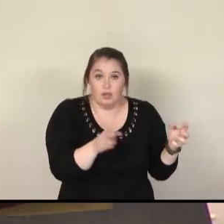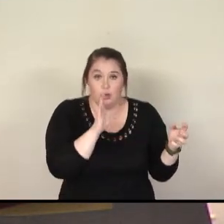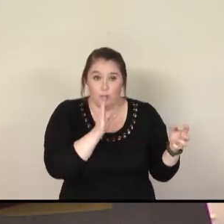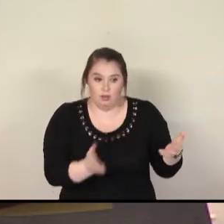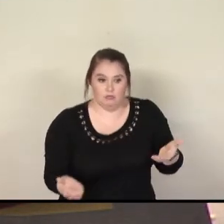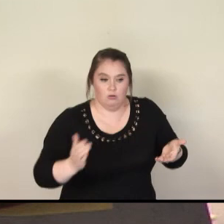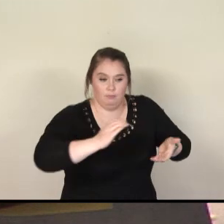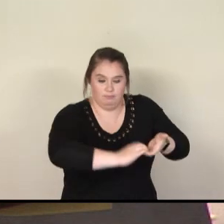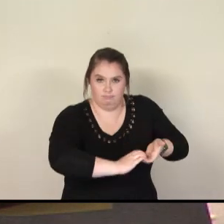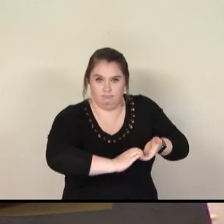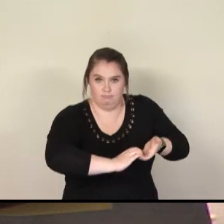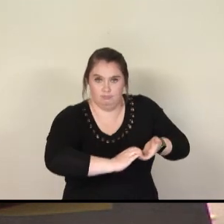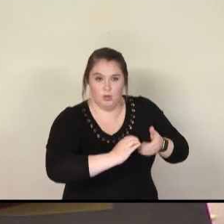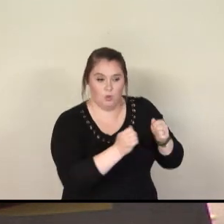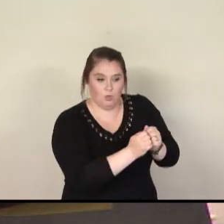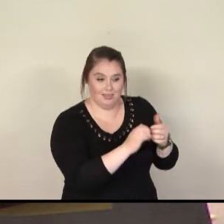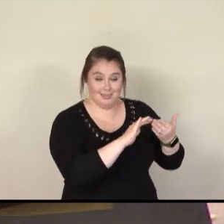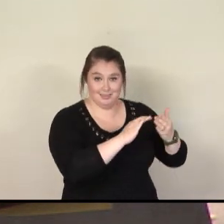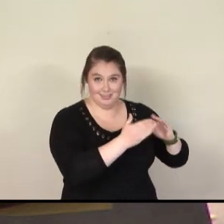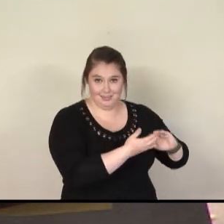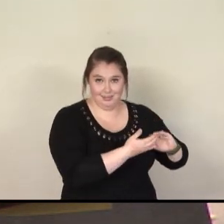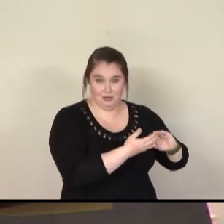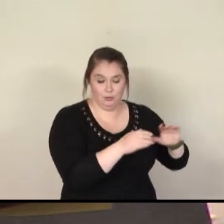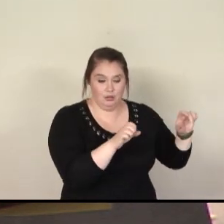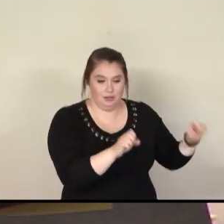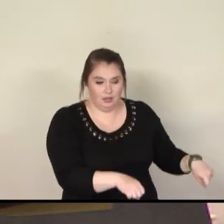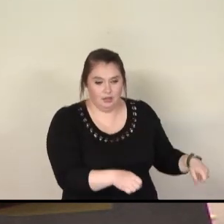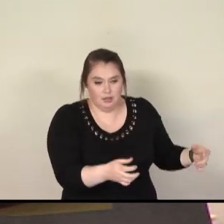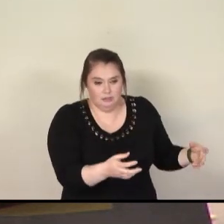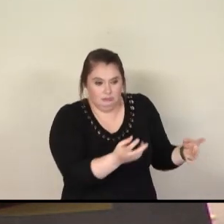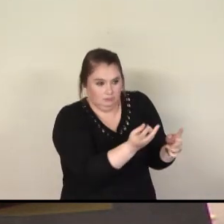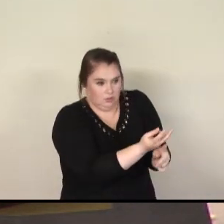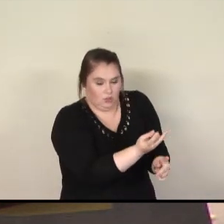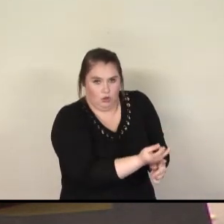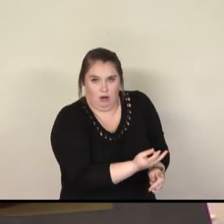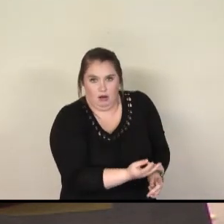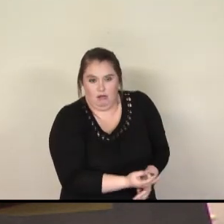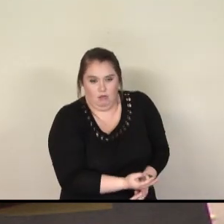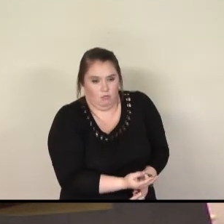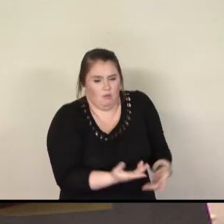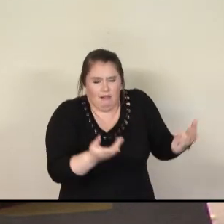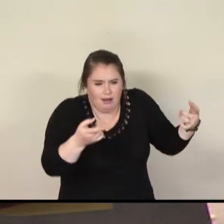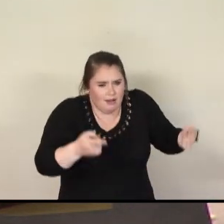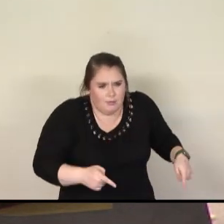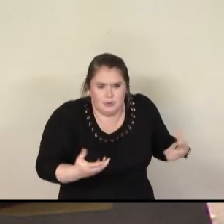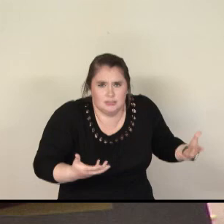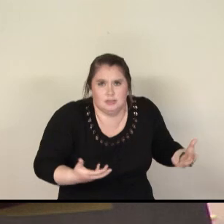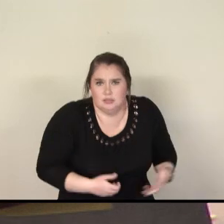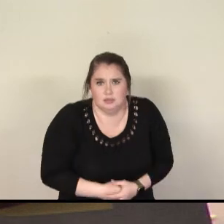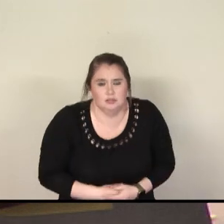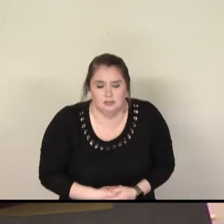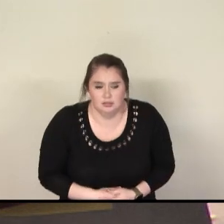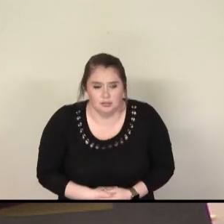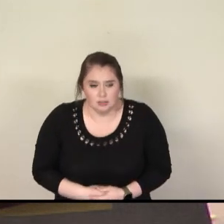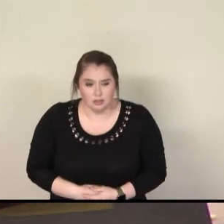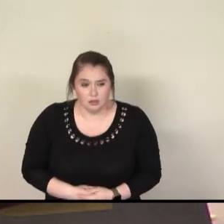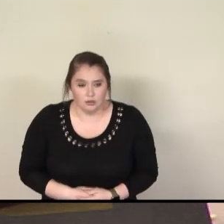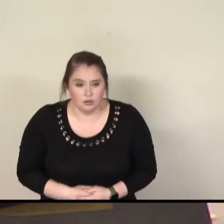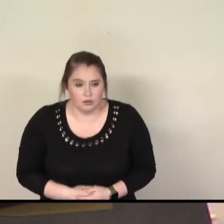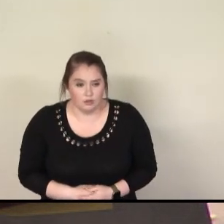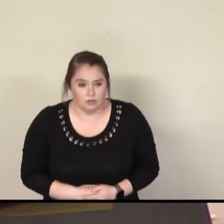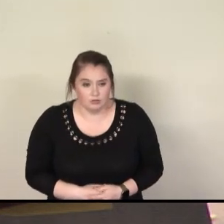collaborate with the city and kind of figure out how we got to this point. So,